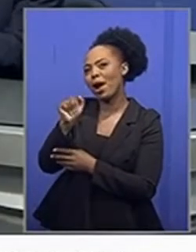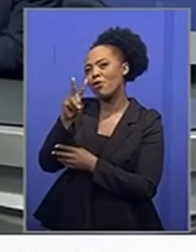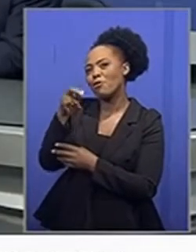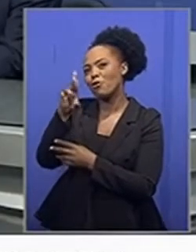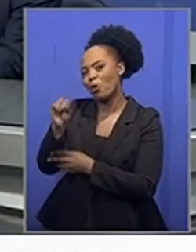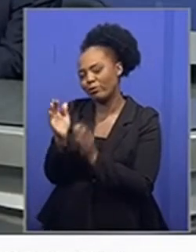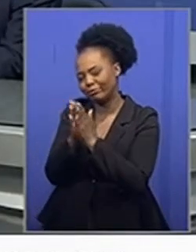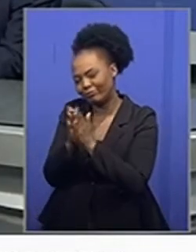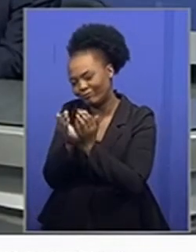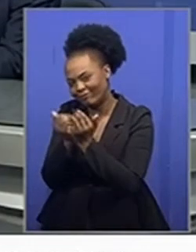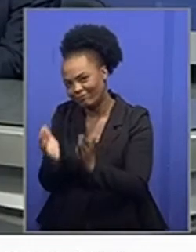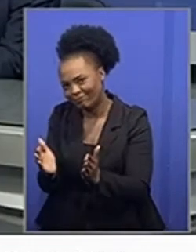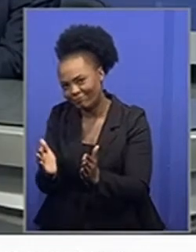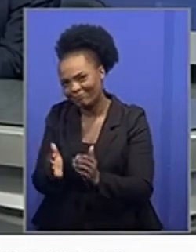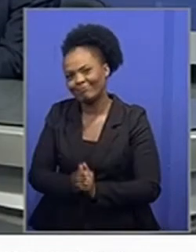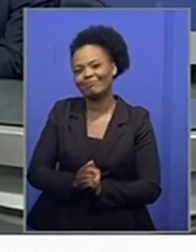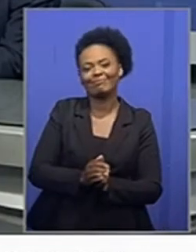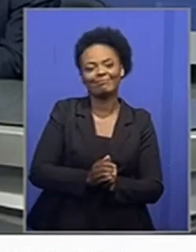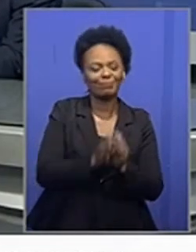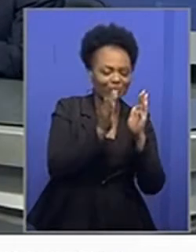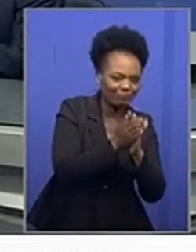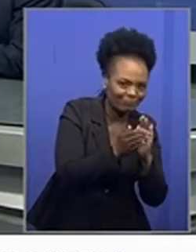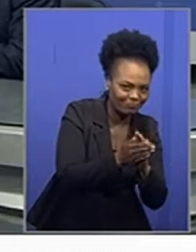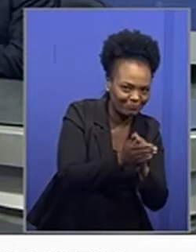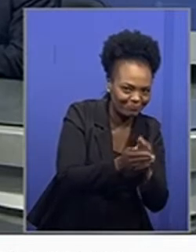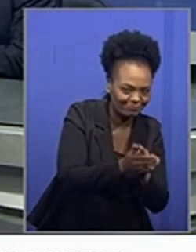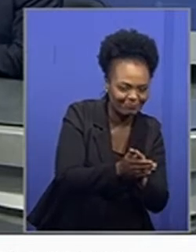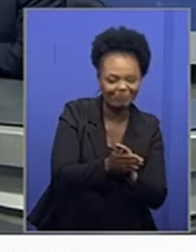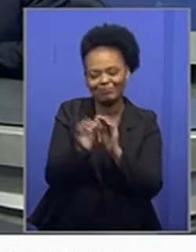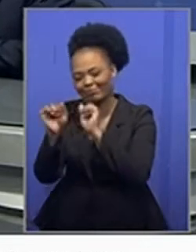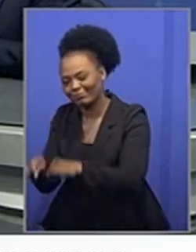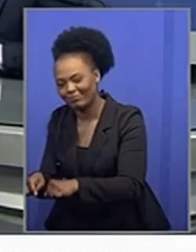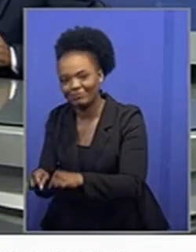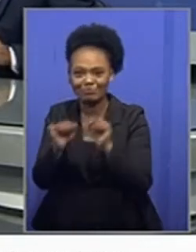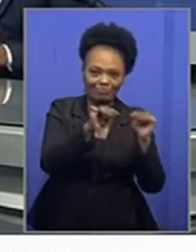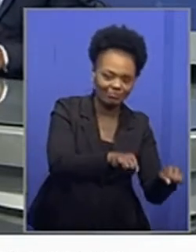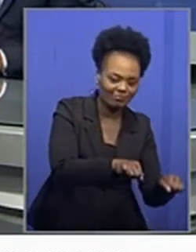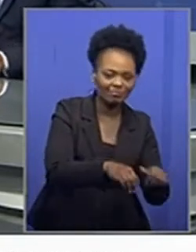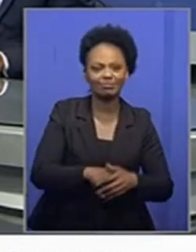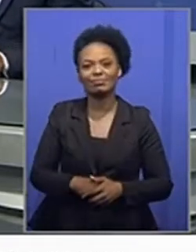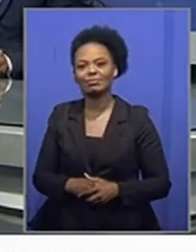hore fana kwa ha o ditabeng tsena tsa rona tsa Sesotho. Thokozani Khehla ngiyabonga. Go. Akwandi. Awade.